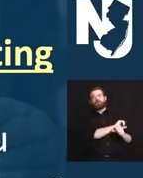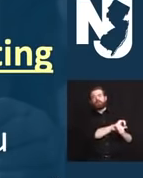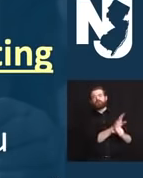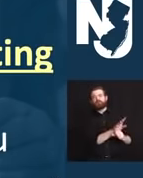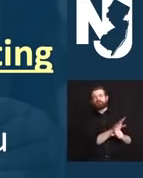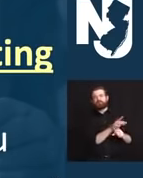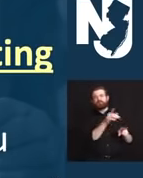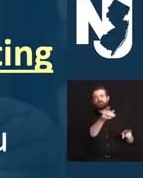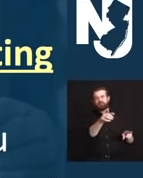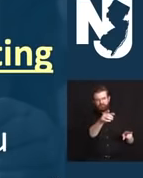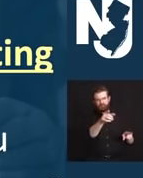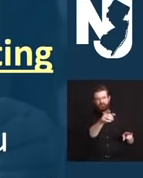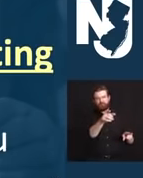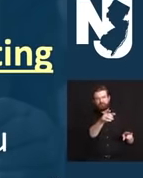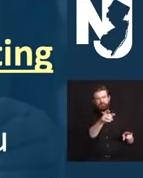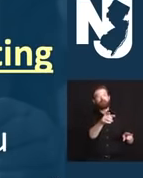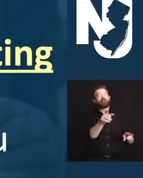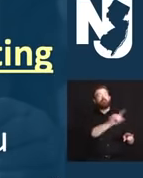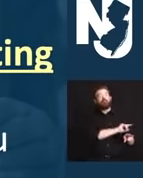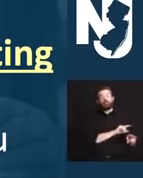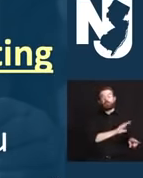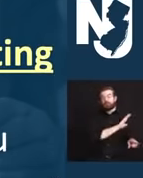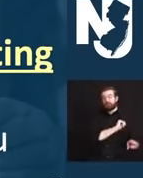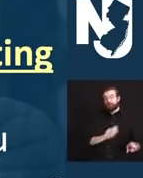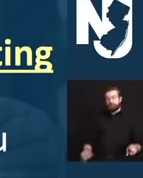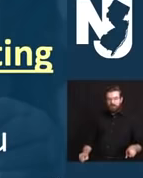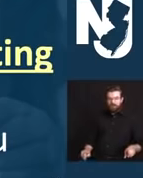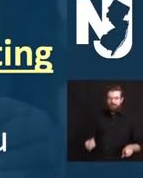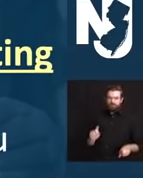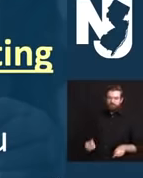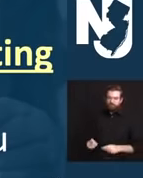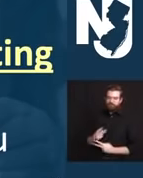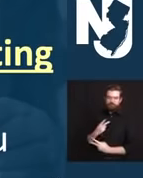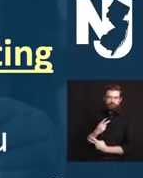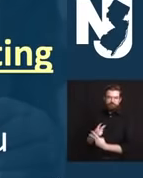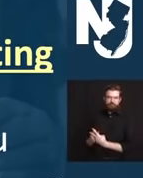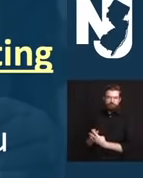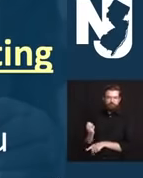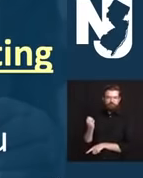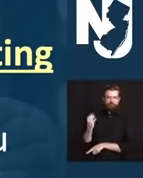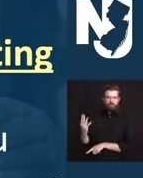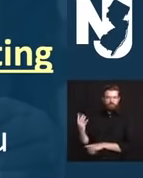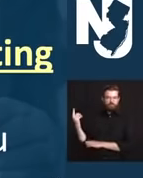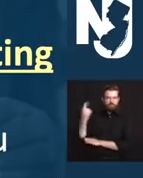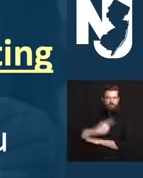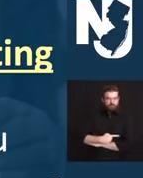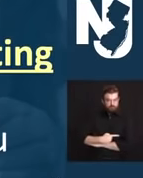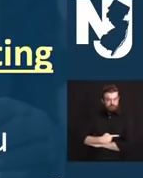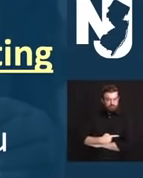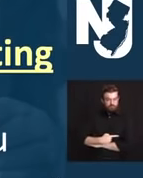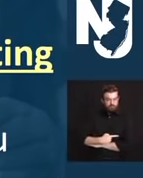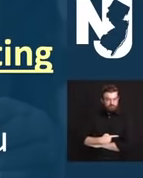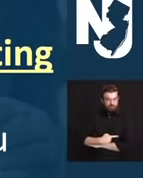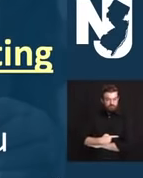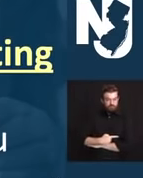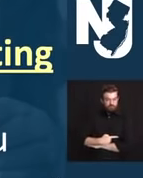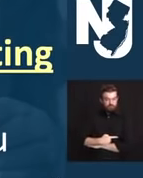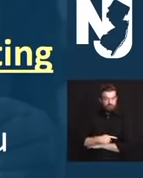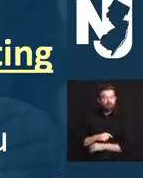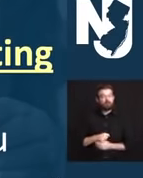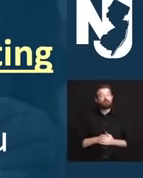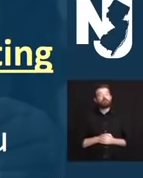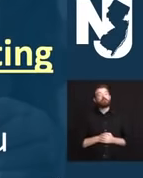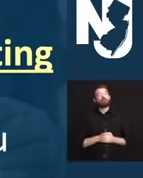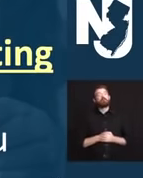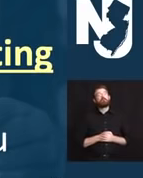as well, Judy and Pat, we know this, folks, so you don't have to tell us. The turnaround time is longer than any of us would want right now because